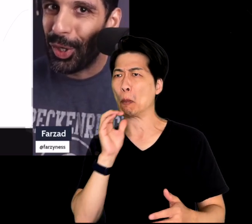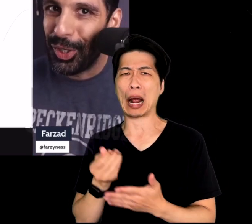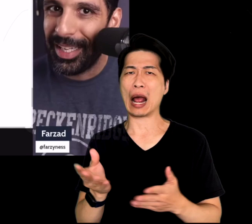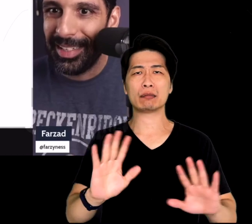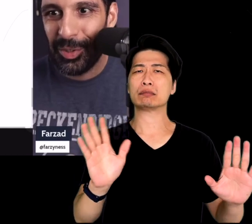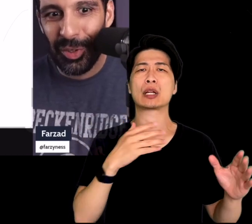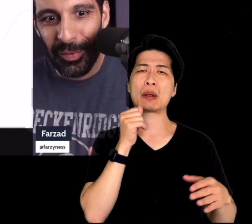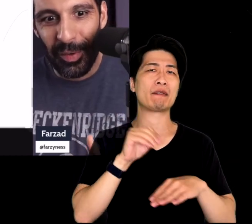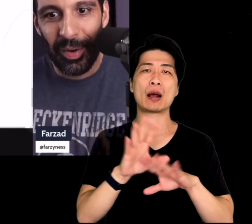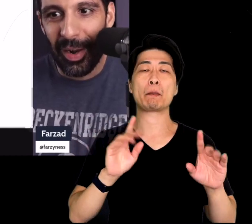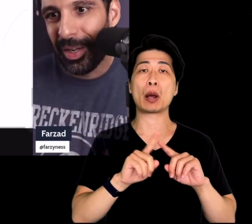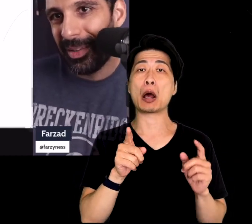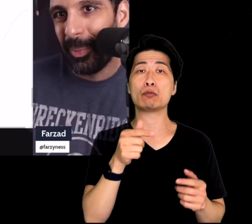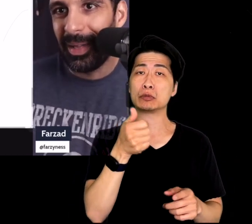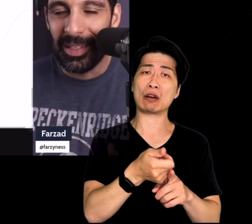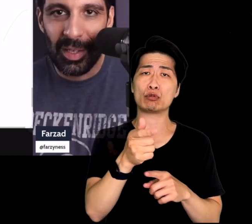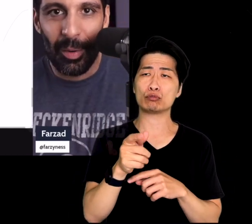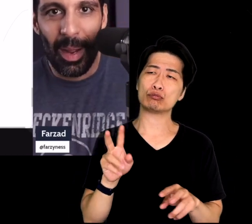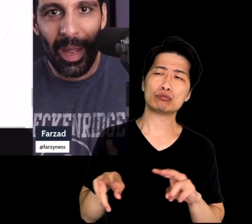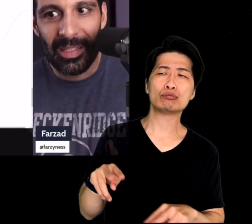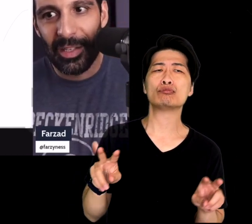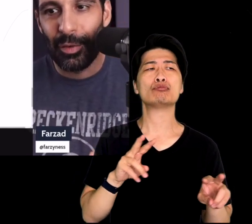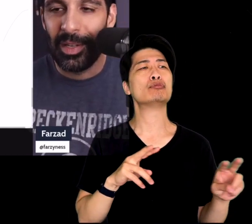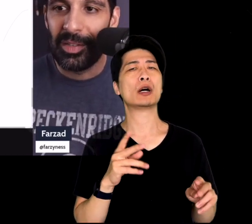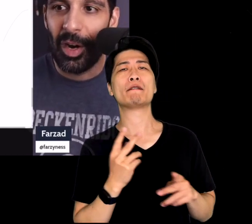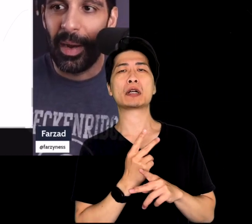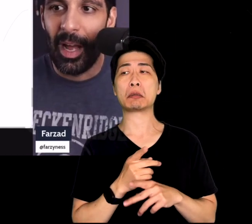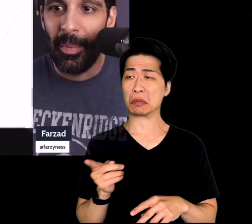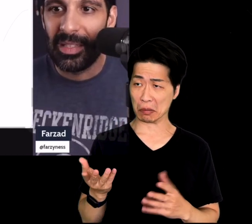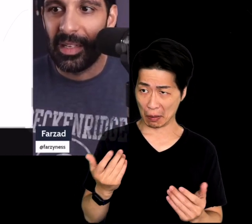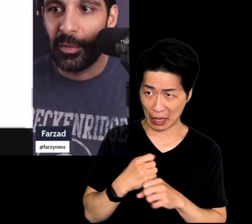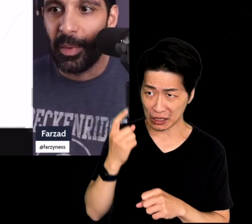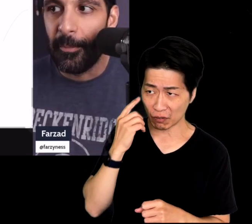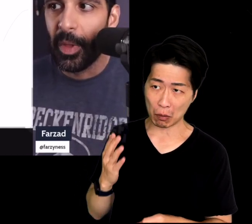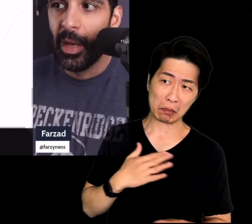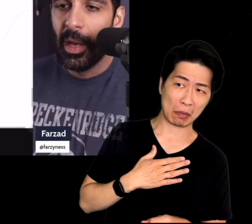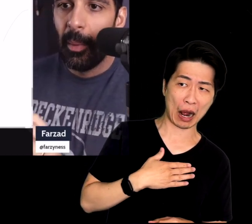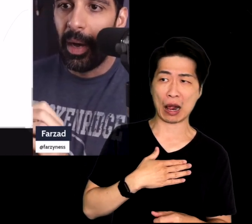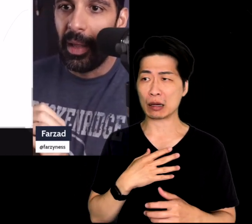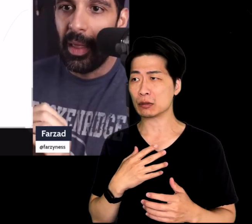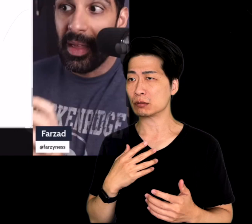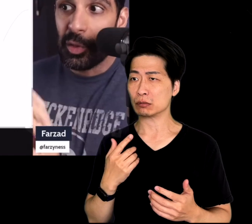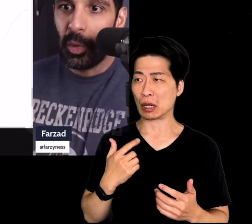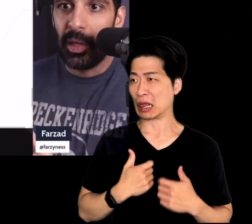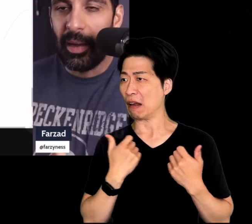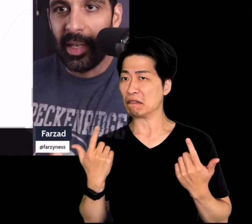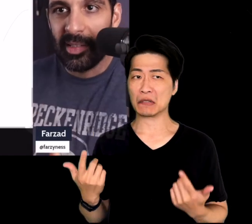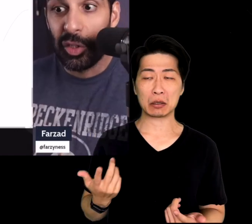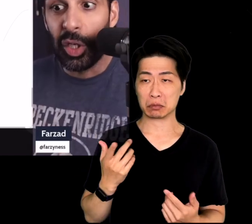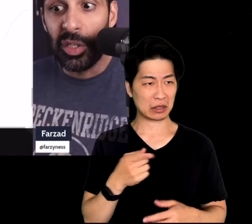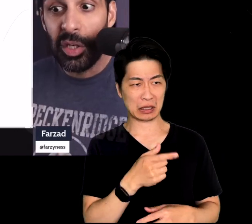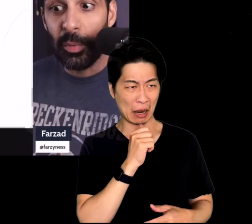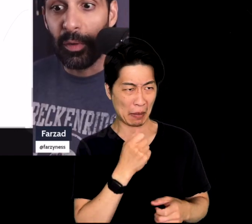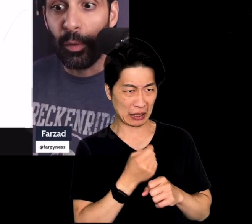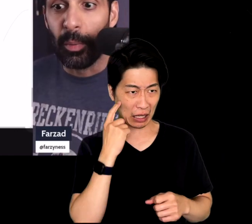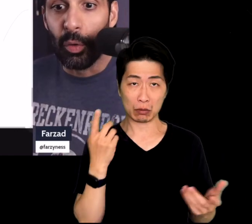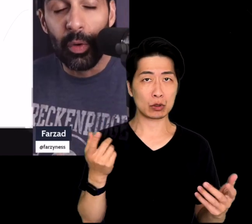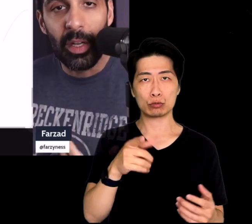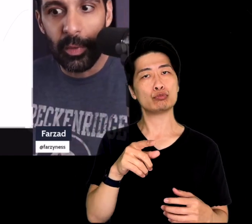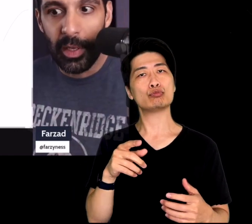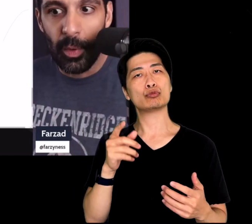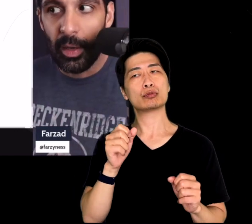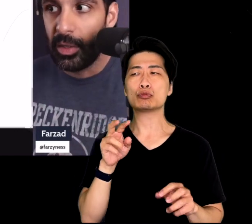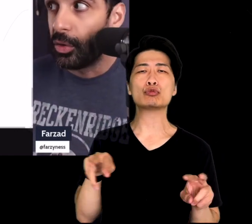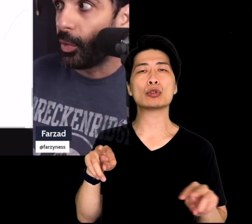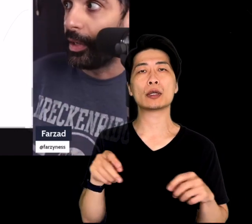to start looking, to start figuring out, okay, this car might make sense for me, this car might not make sense for me. But this will allow Tesla to continue performing